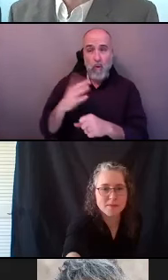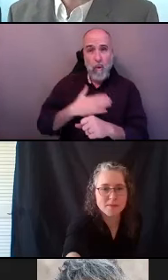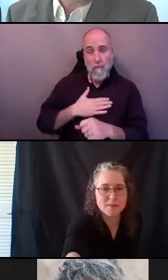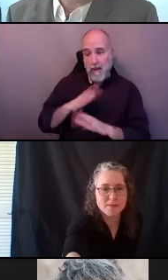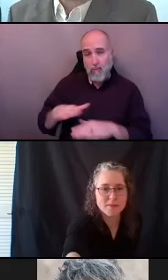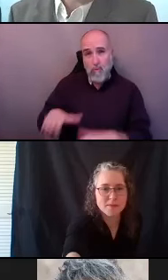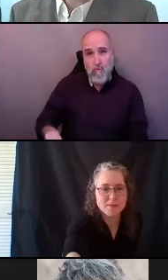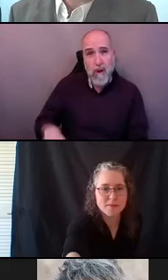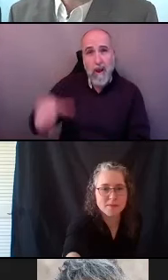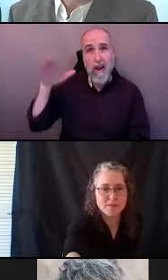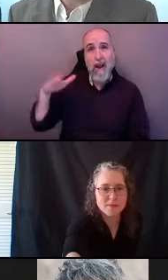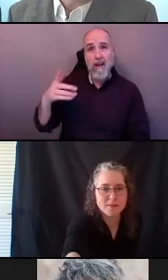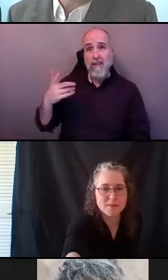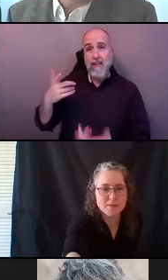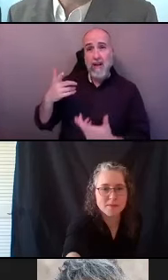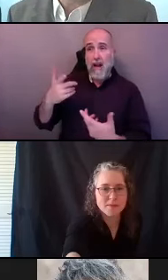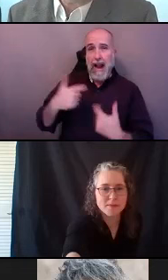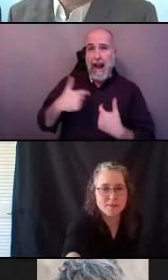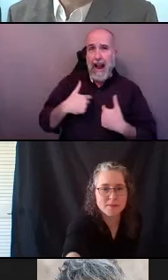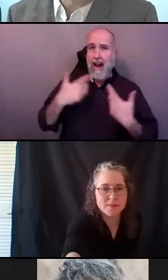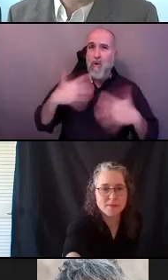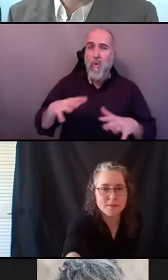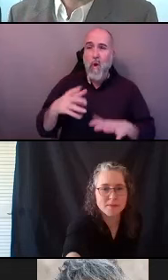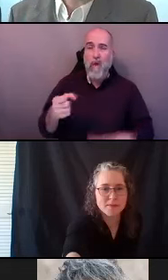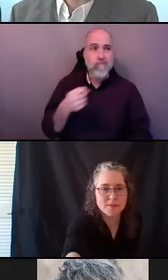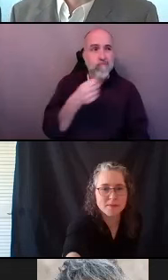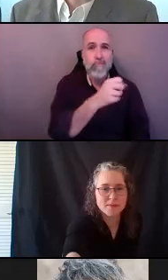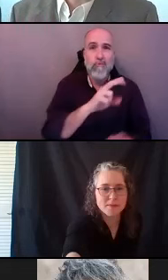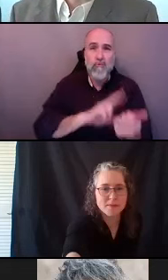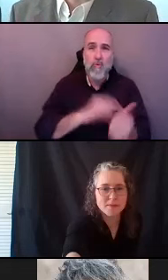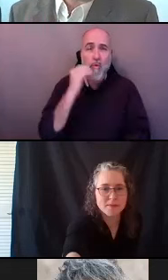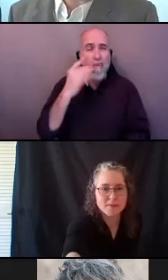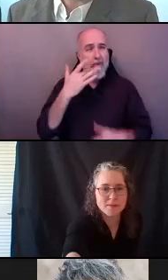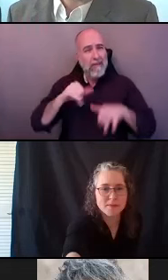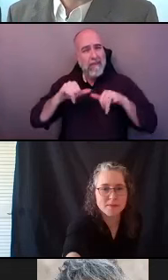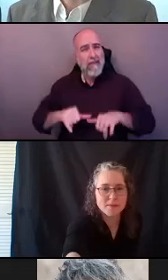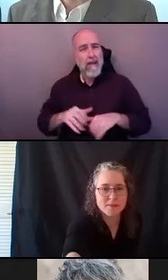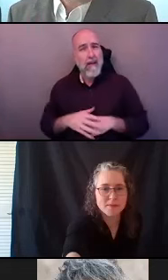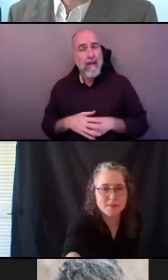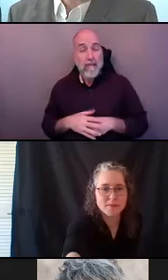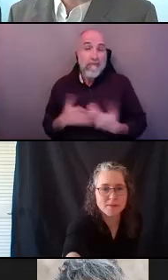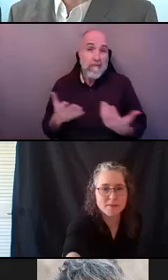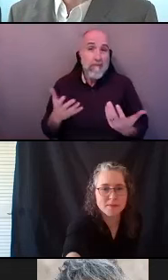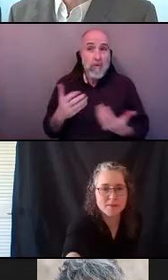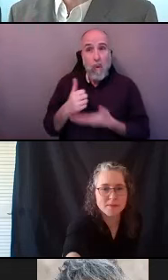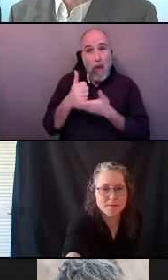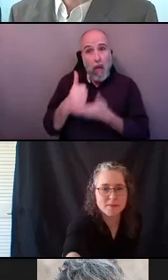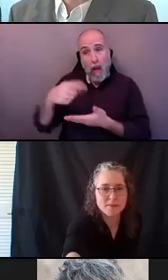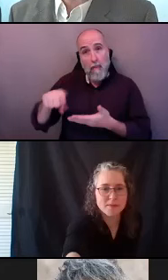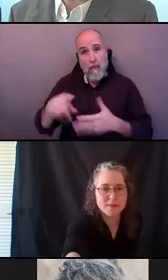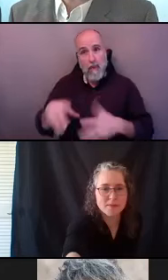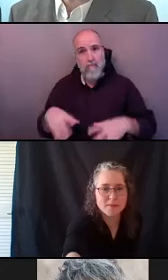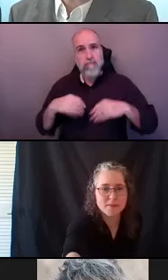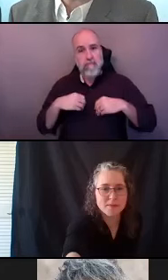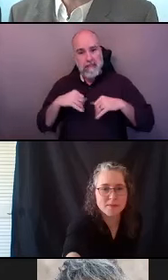They want to stay there. They don't want to be schlepped off to some nursing home. Helping homeowners sustain that ownership and improve